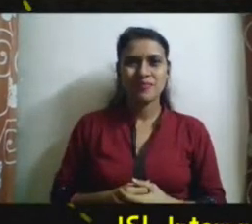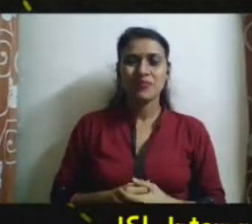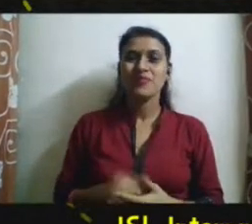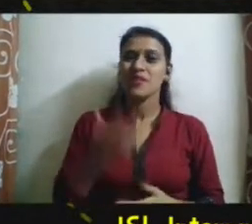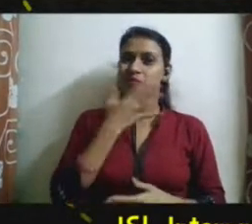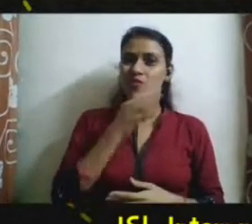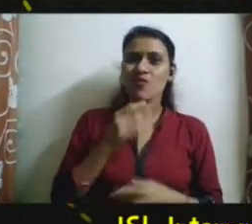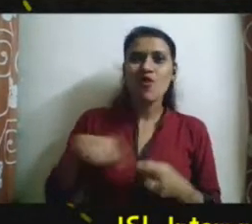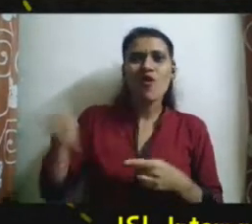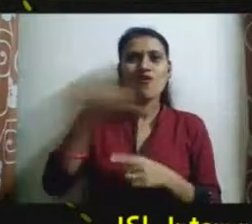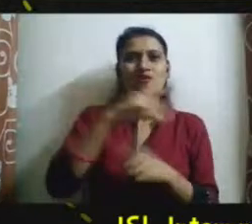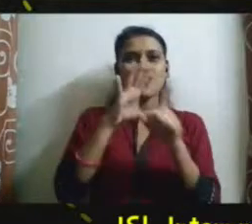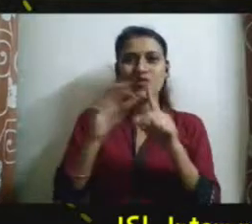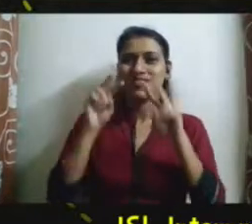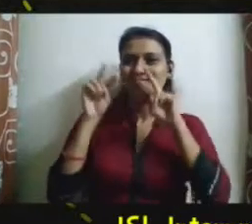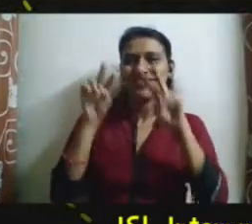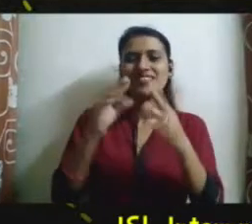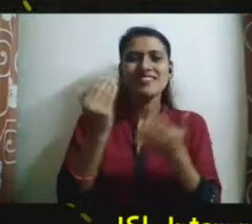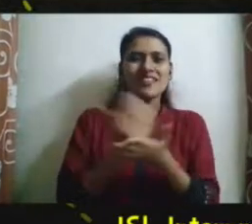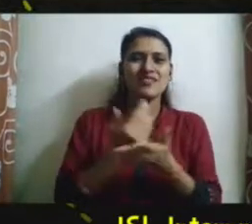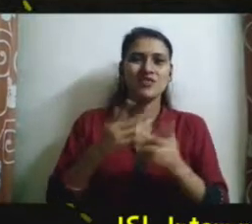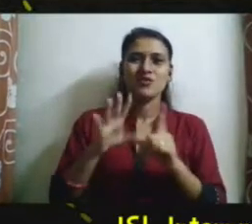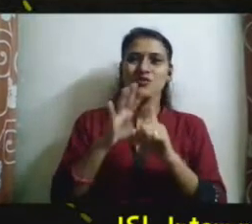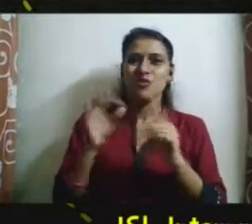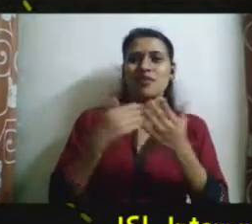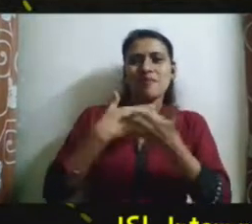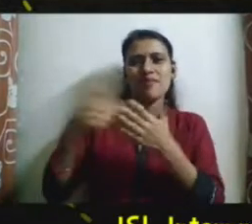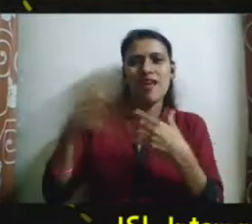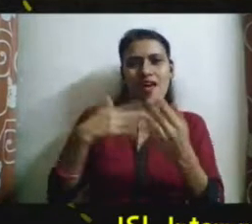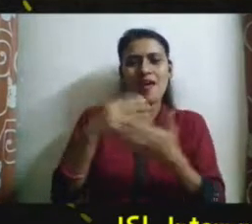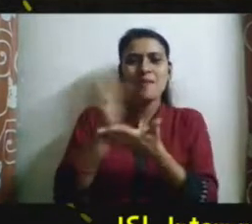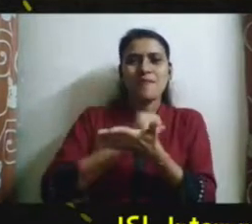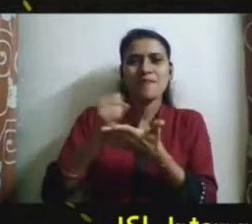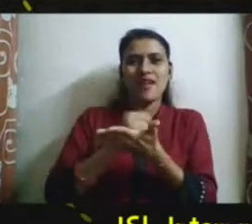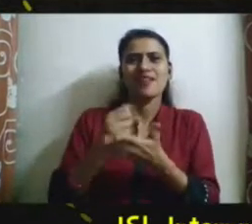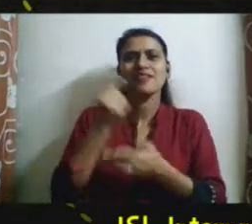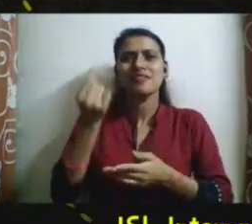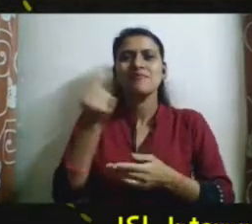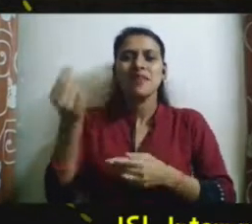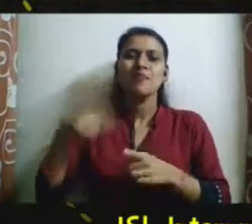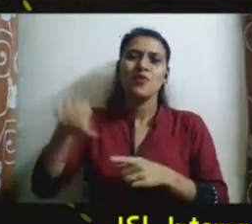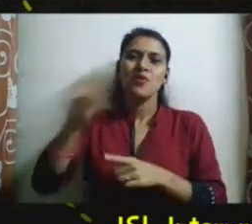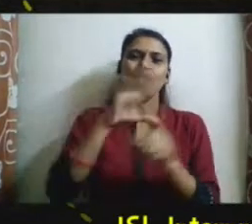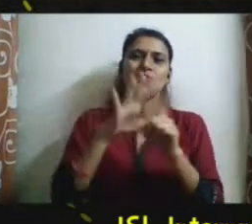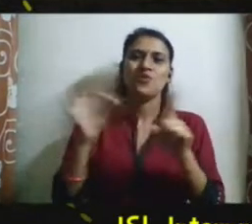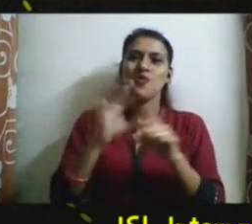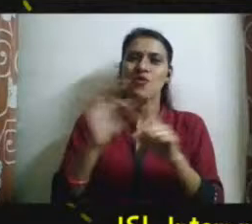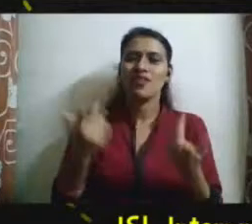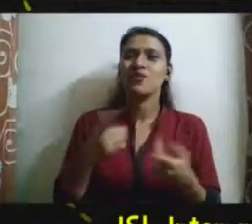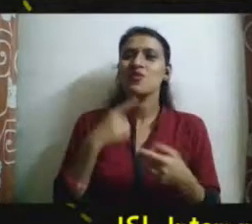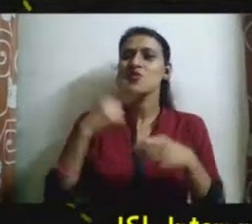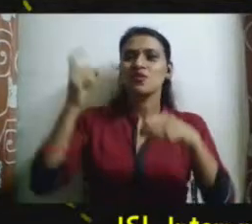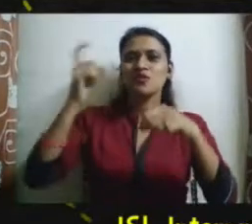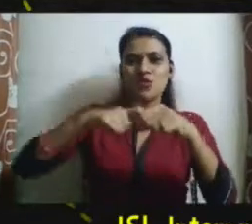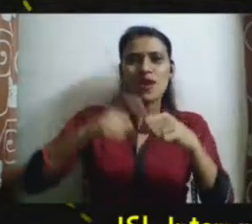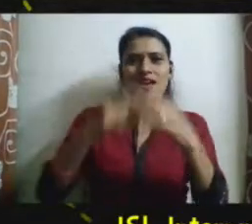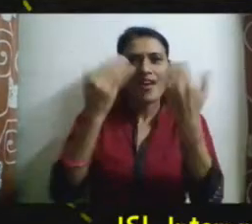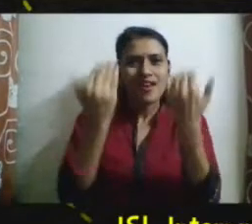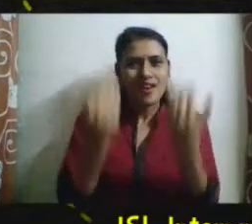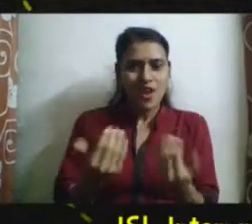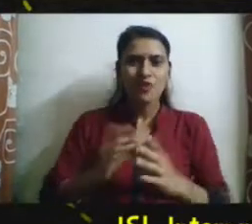if everybody who's watching can also maybe practice this with us a couple of times. So for everybody who's joining, has just joined right